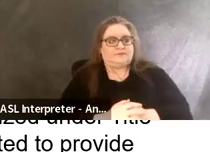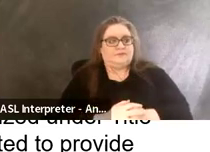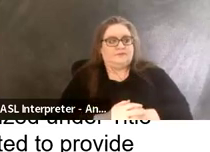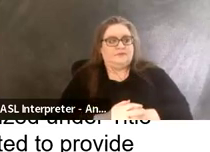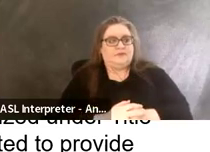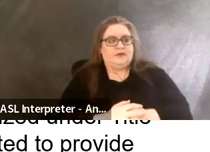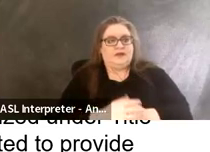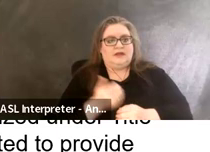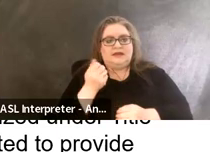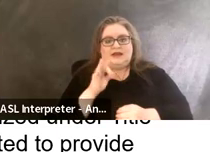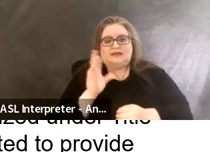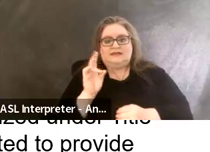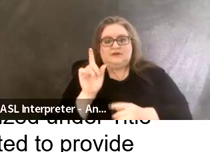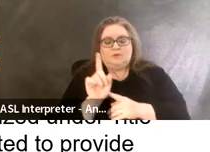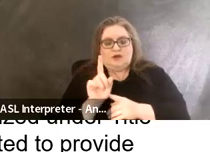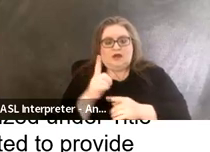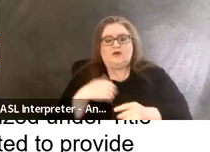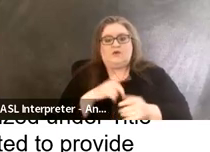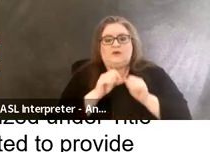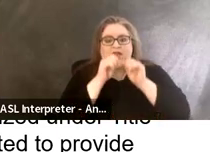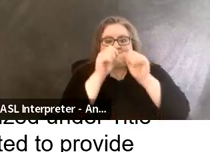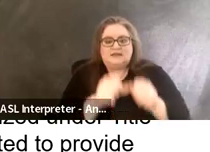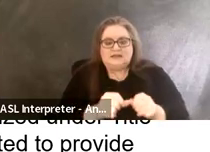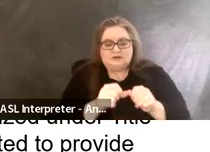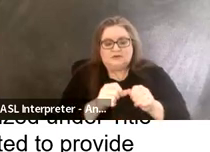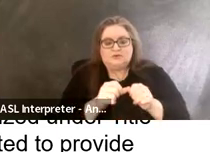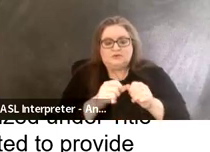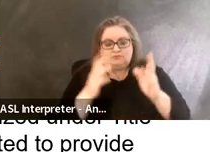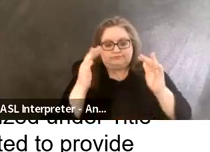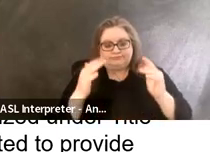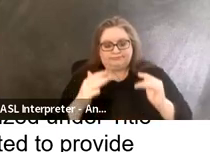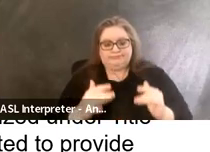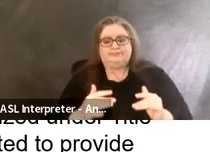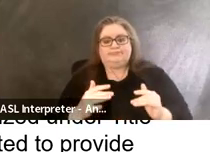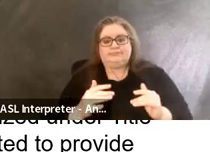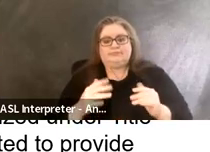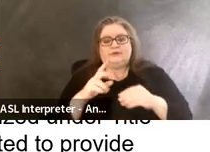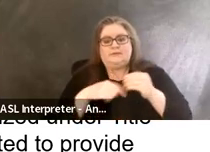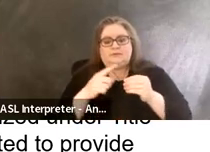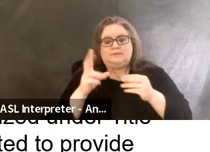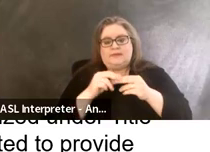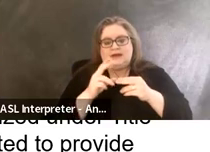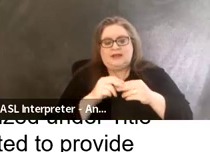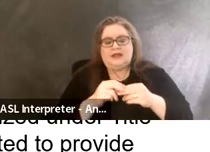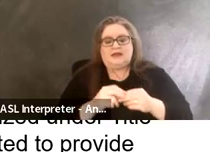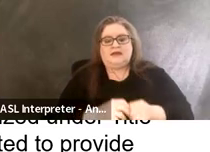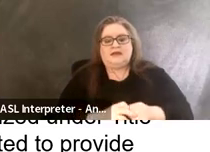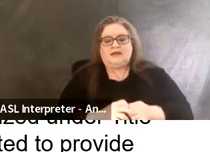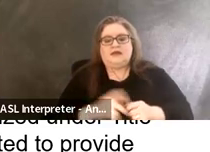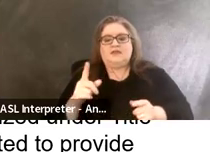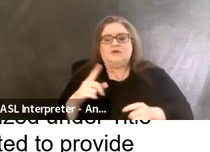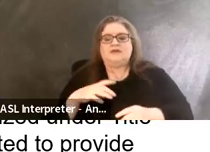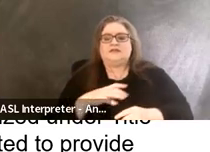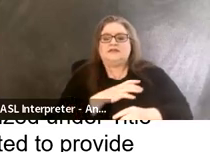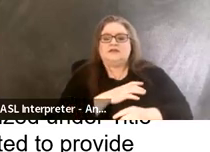In 1971, as we continue down that road of our journey to Medicaid, there was